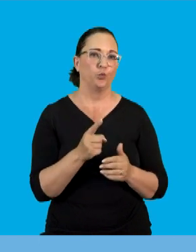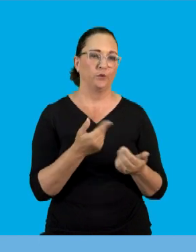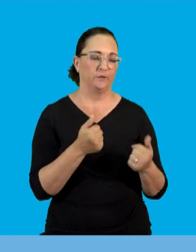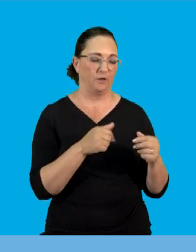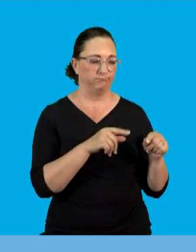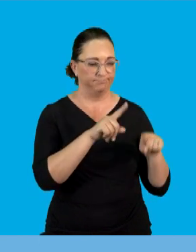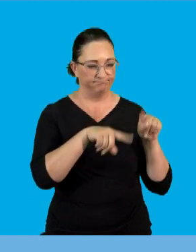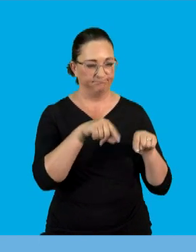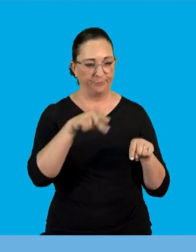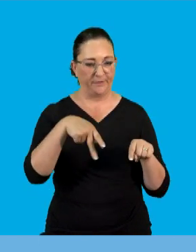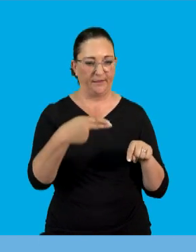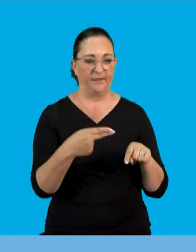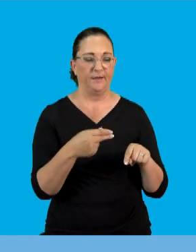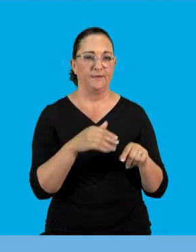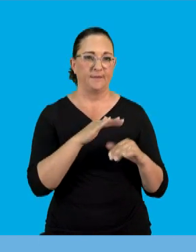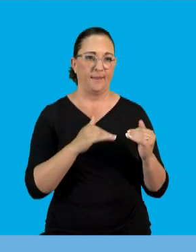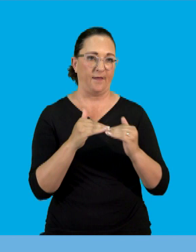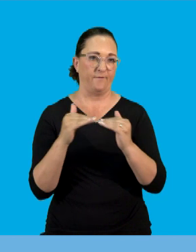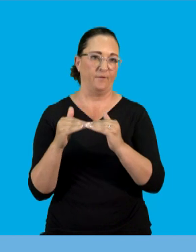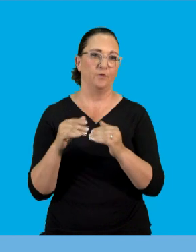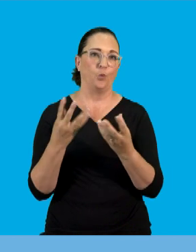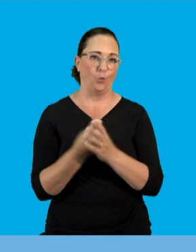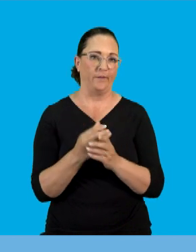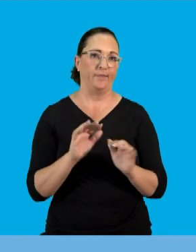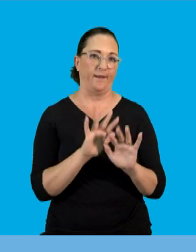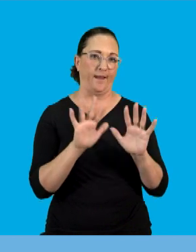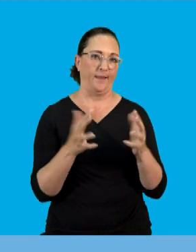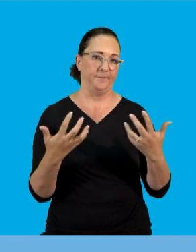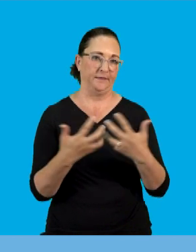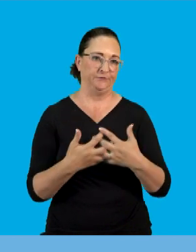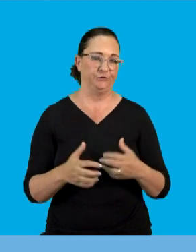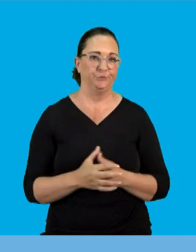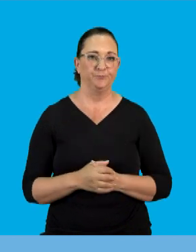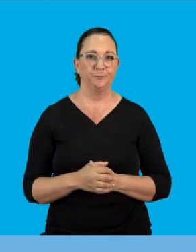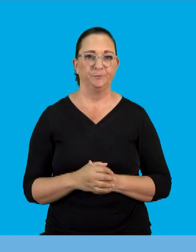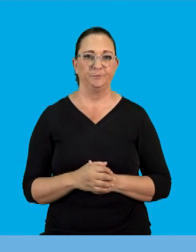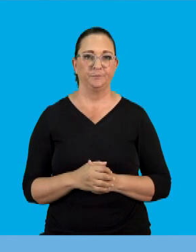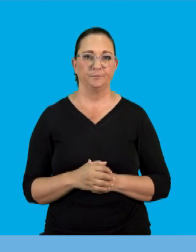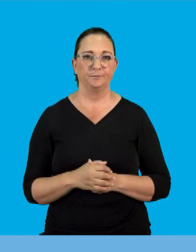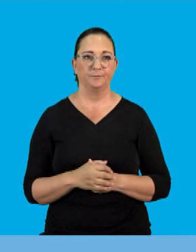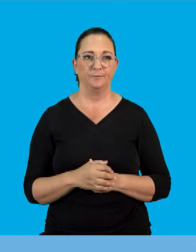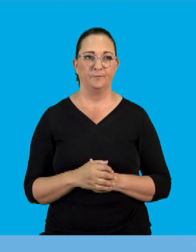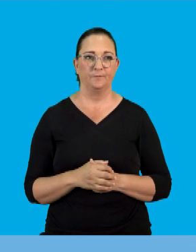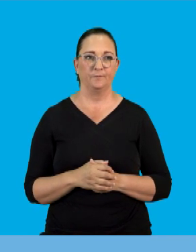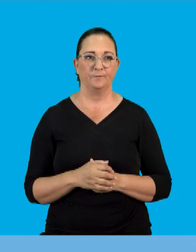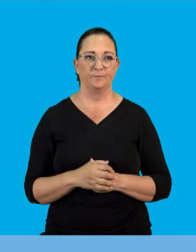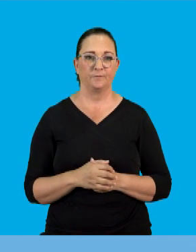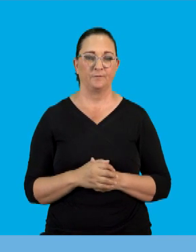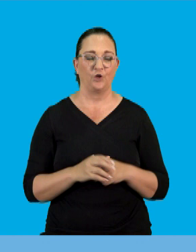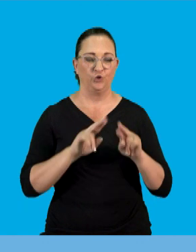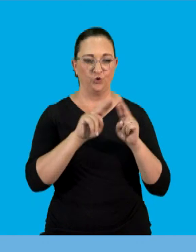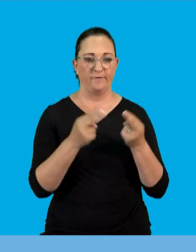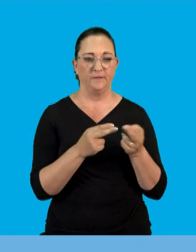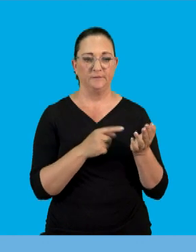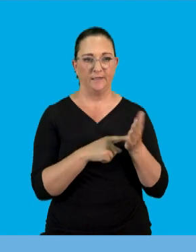the universal indicator in terms of its colors. So, a universal